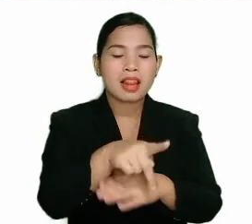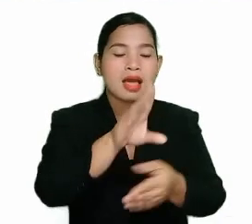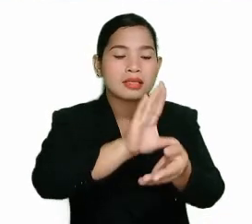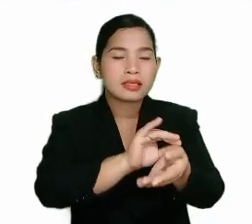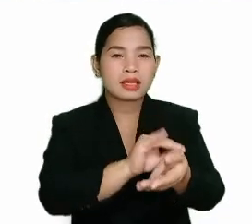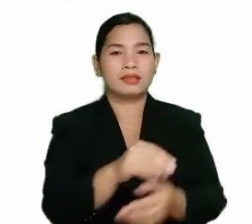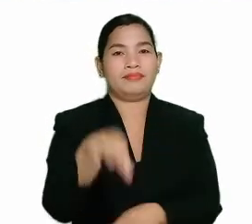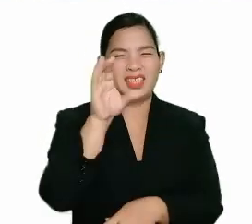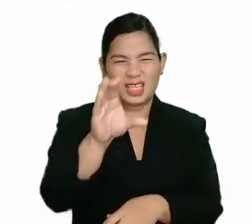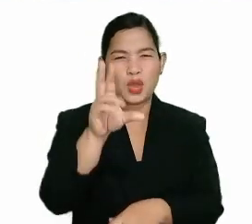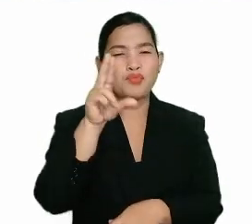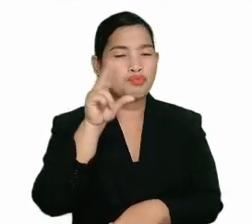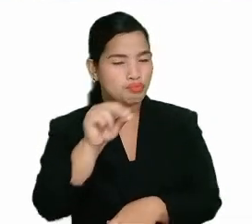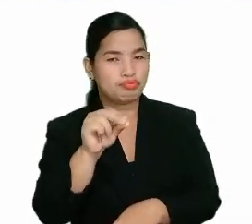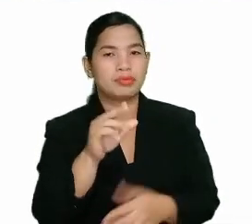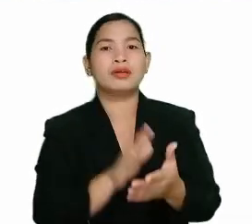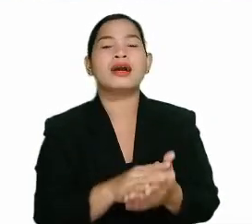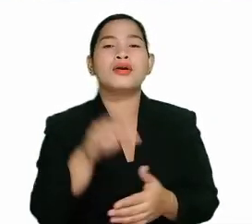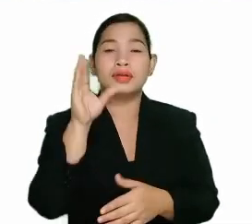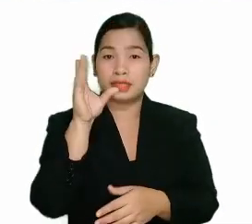Neither. D. Both.